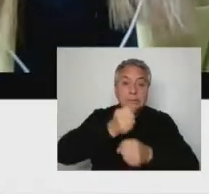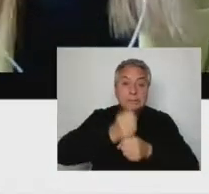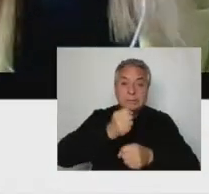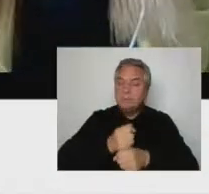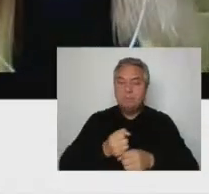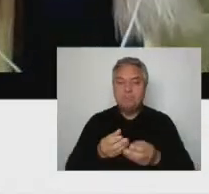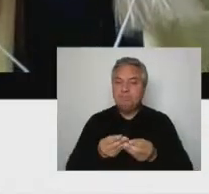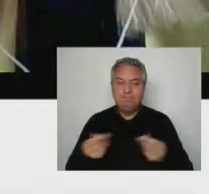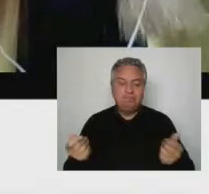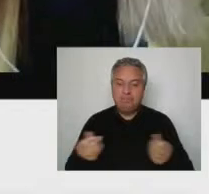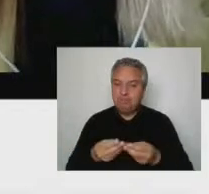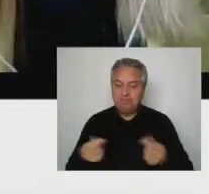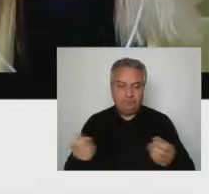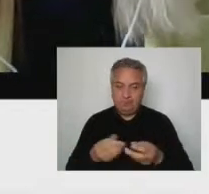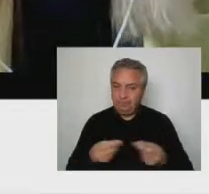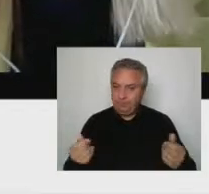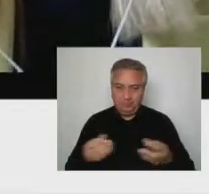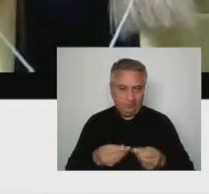disappear.